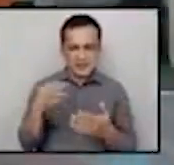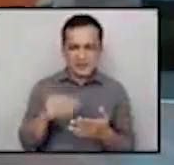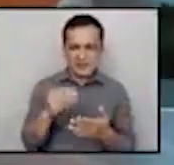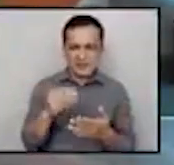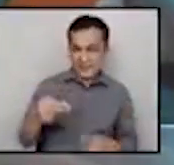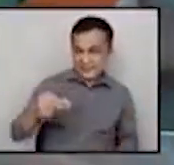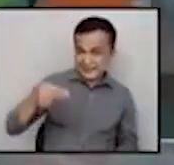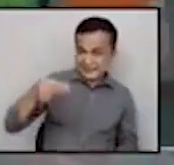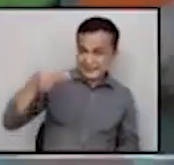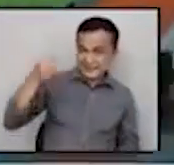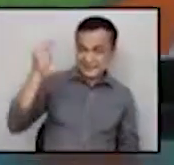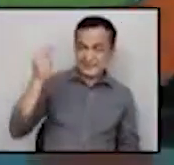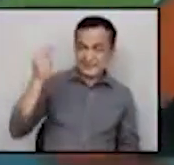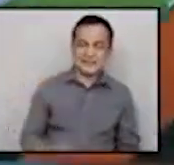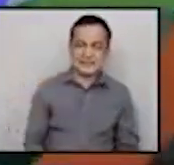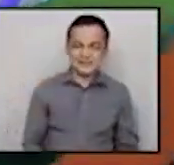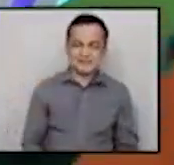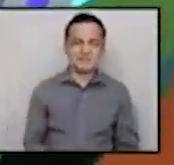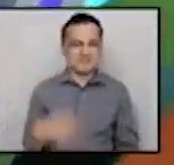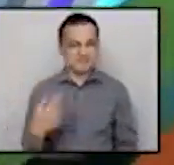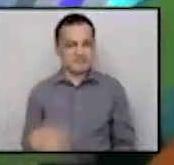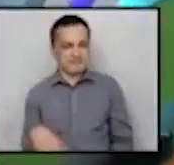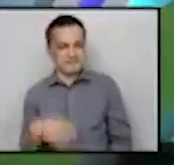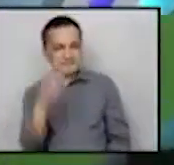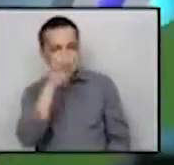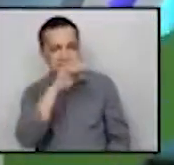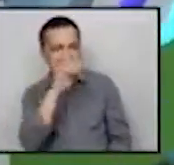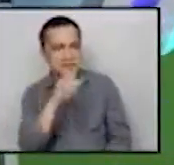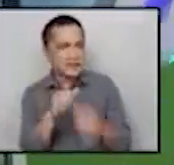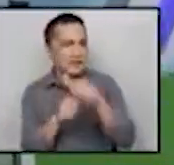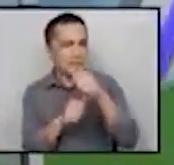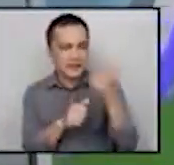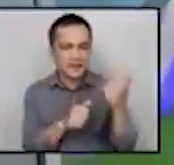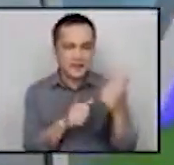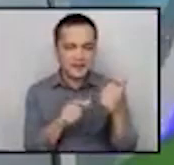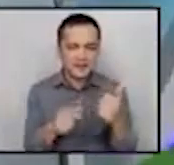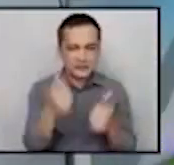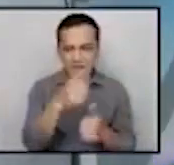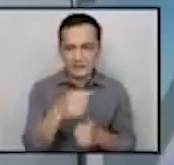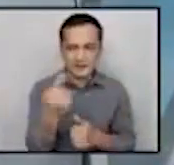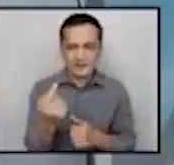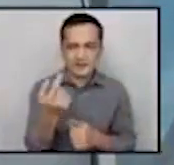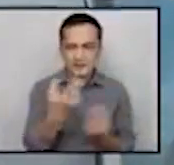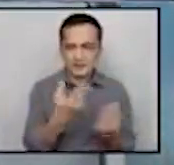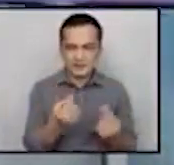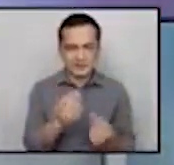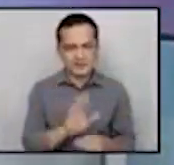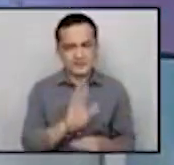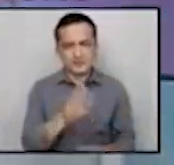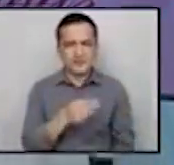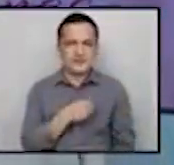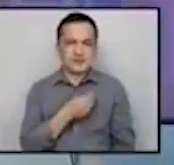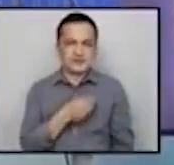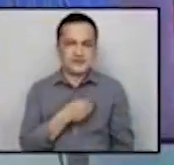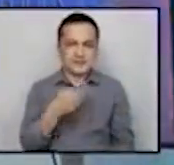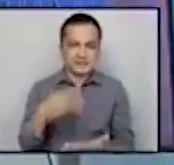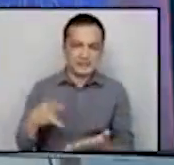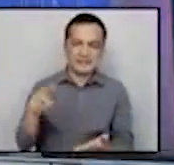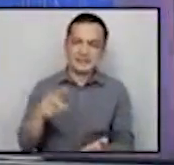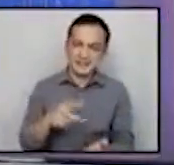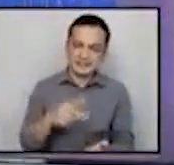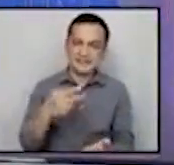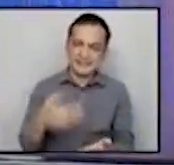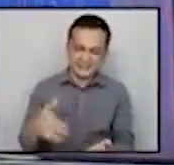high. Looking out for another, anyone would do. You're in the mood for a